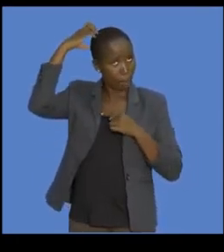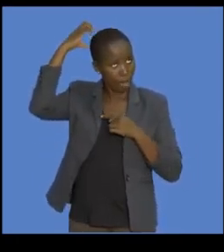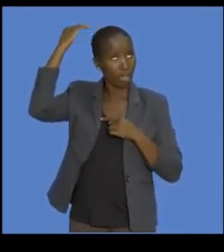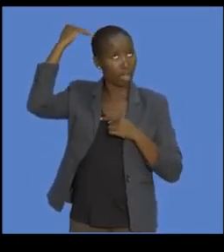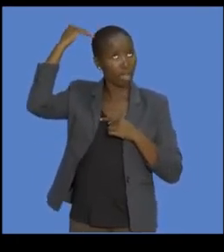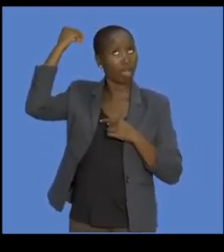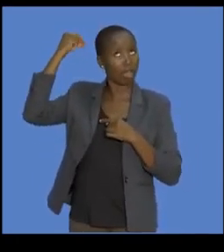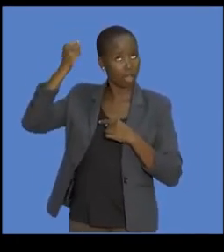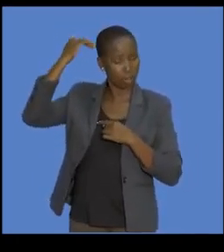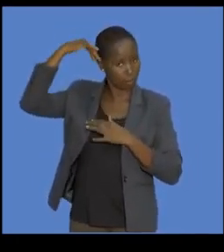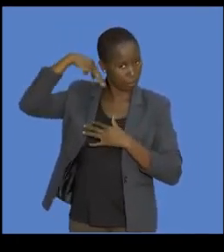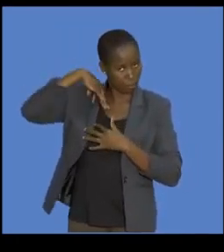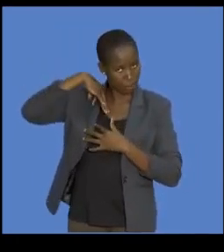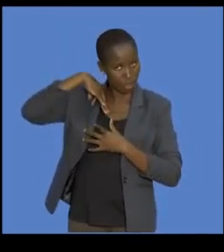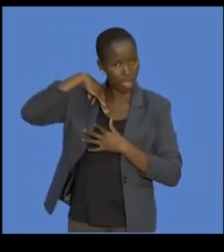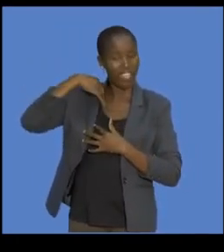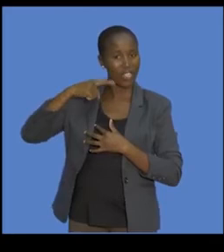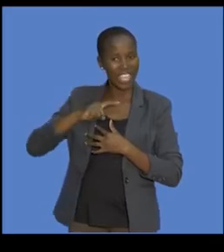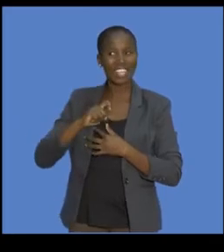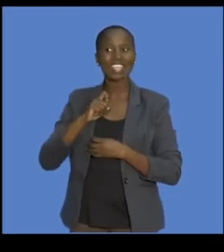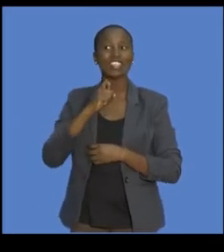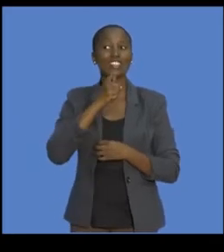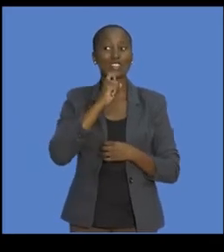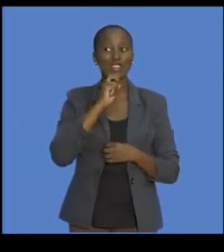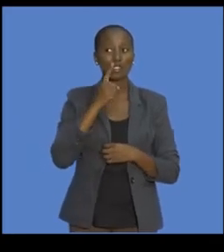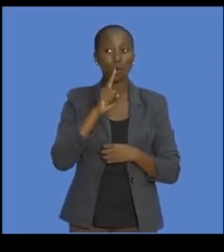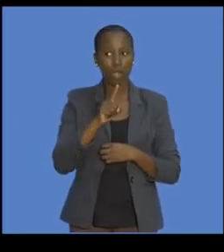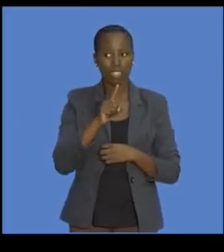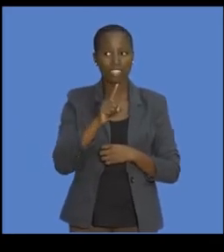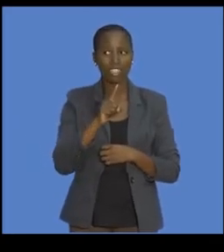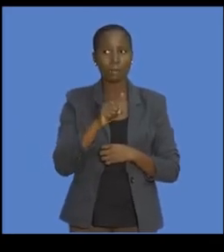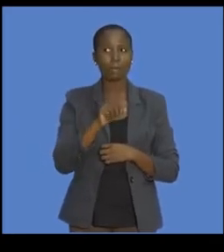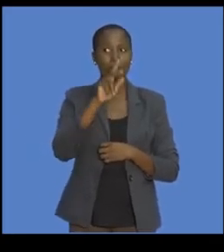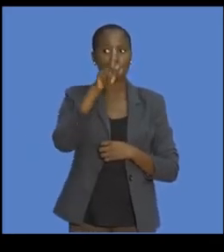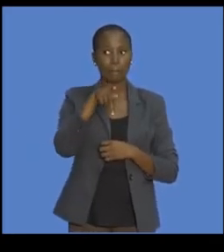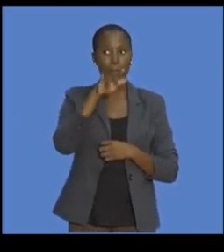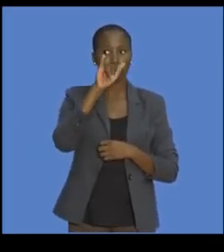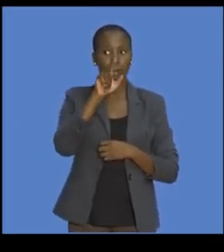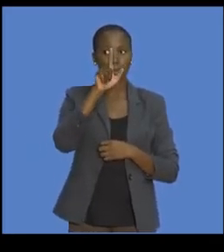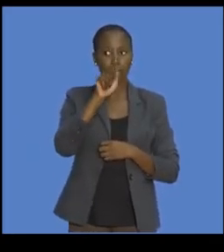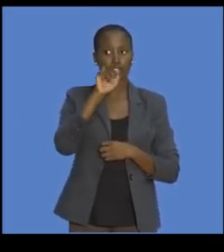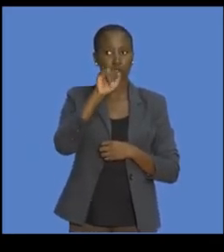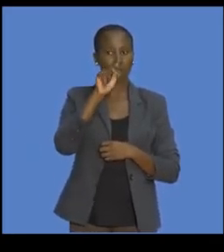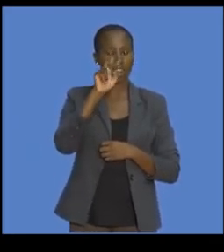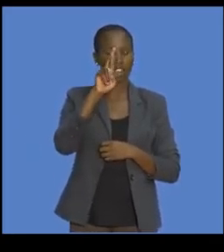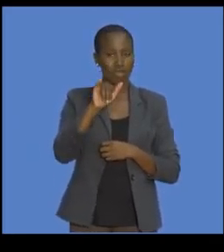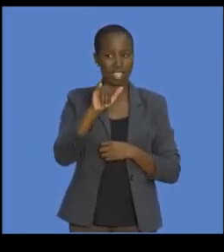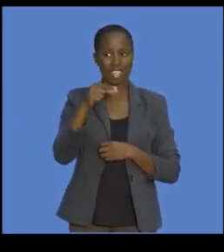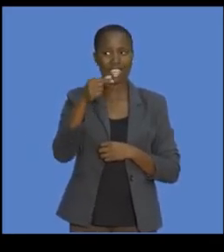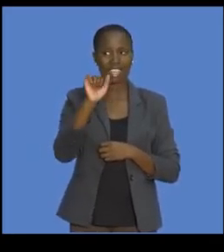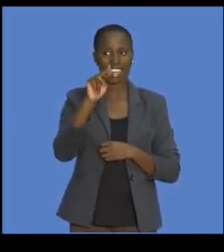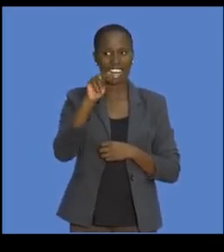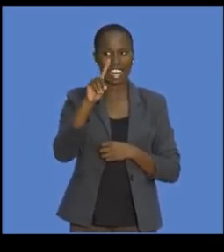stimulus and it uses the pituitary gland to release oxytocin. So oxytocin will then